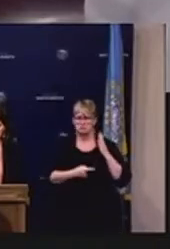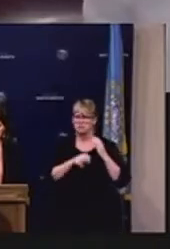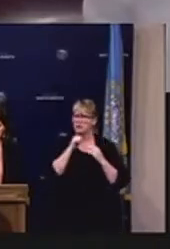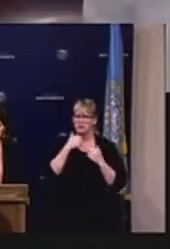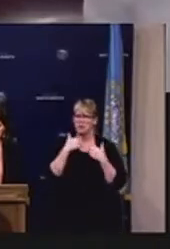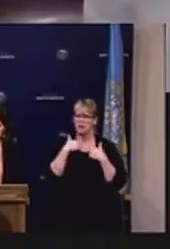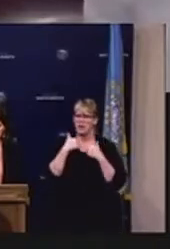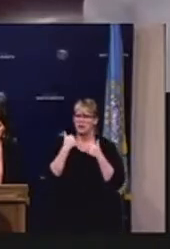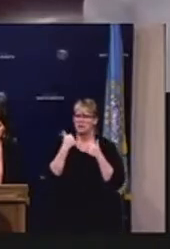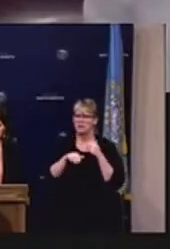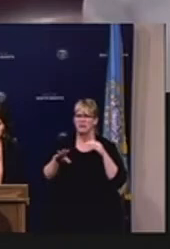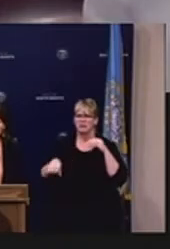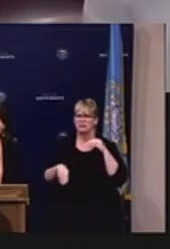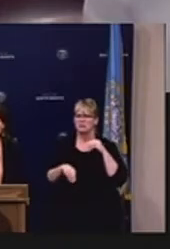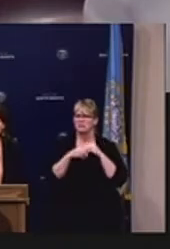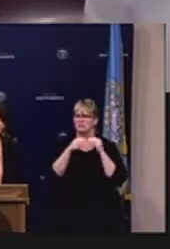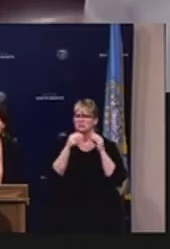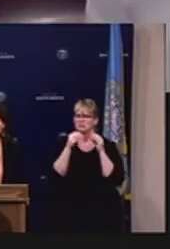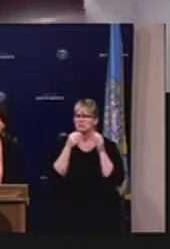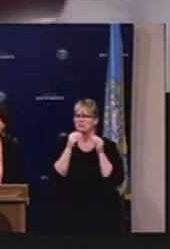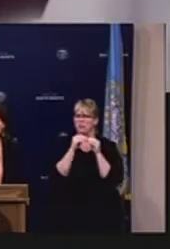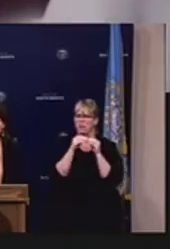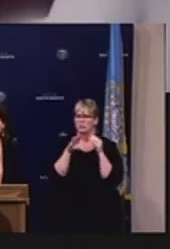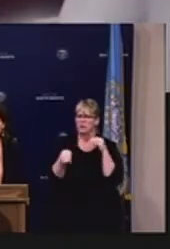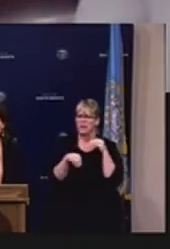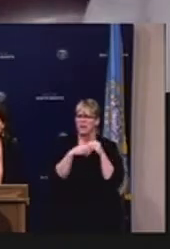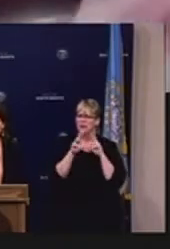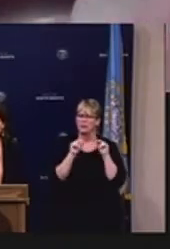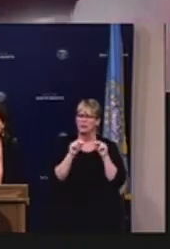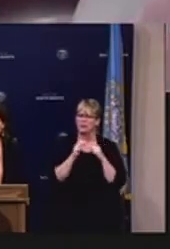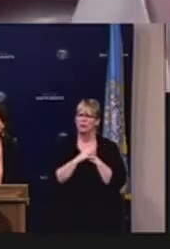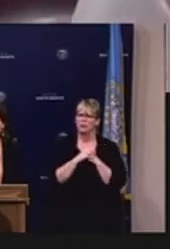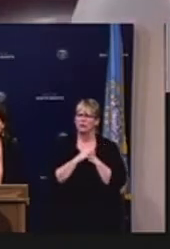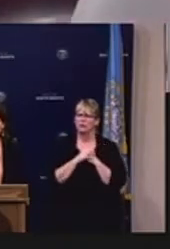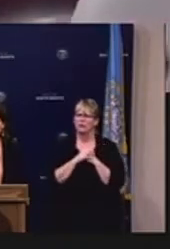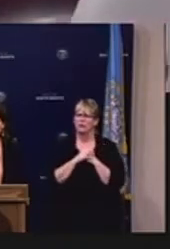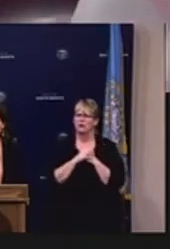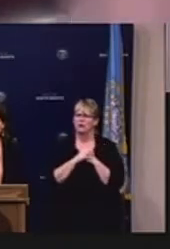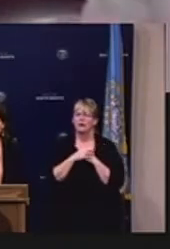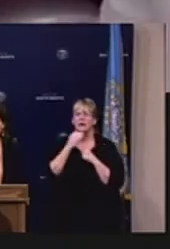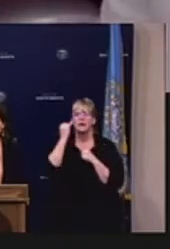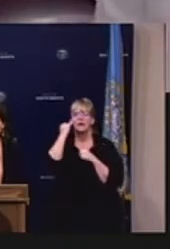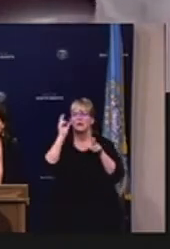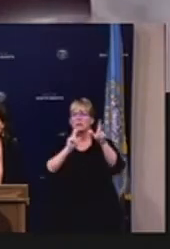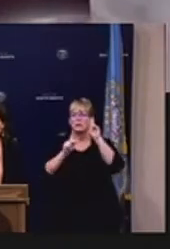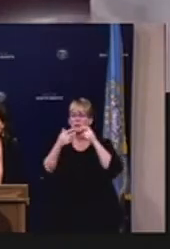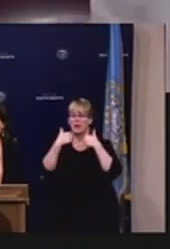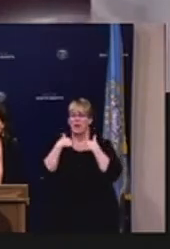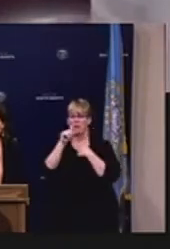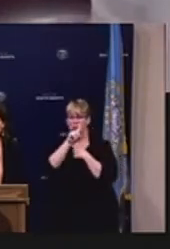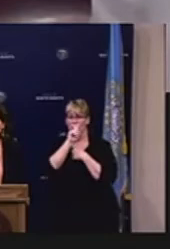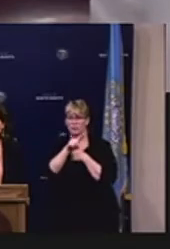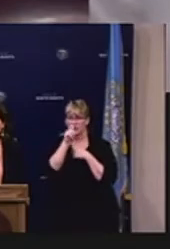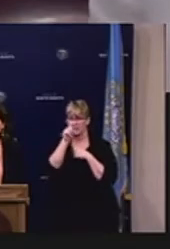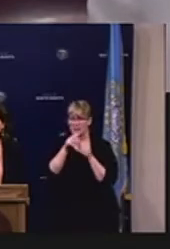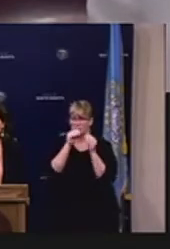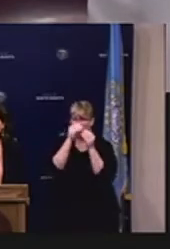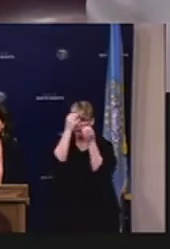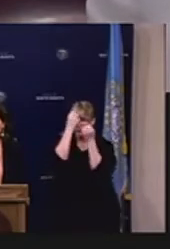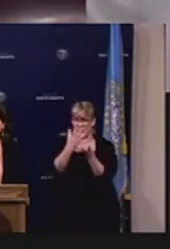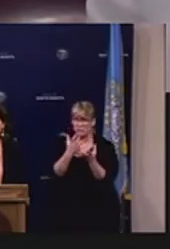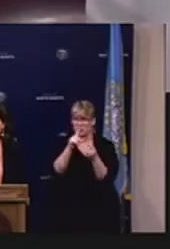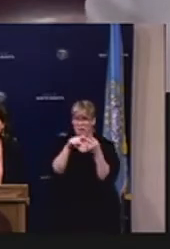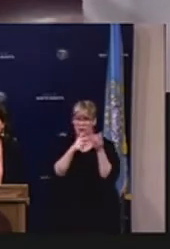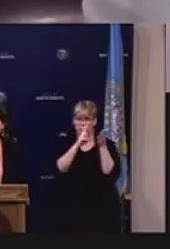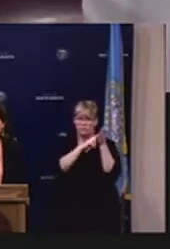to add. I would say if there's any questions and if they need information about enrolling in the study,